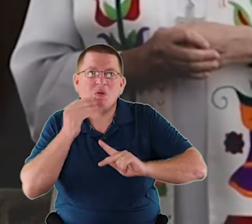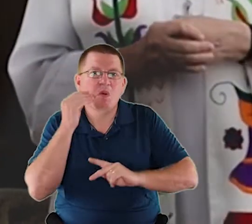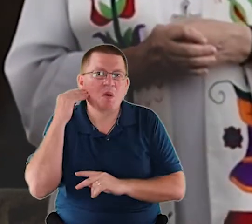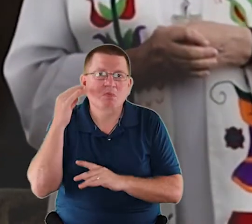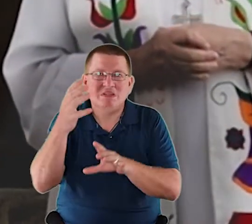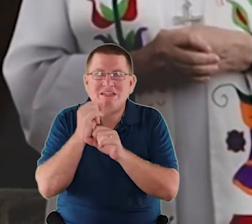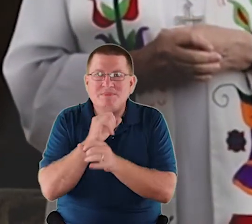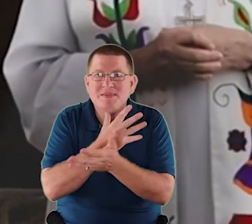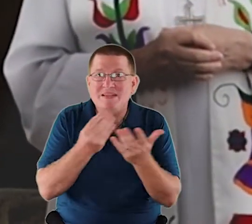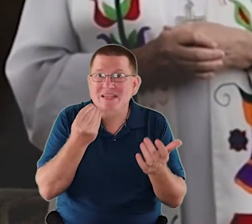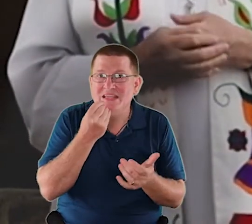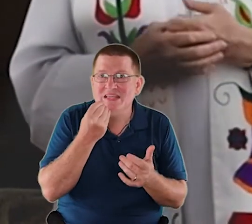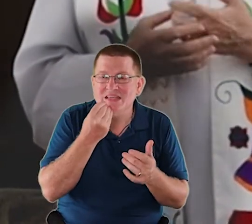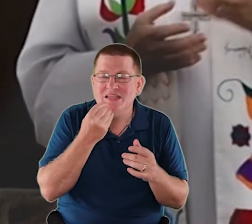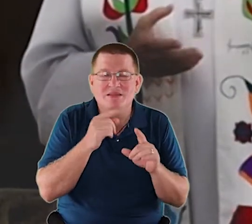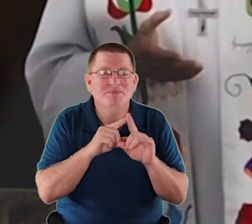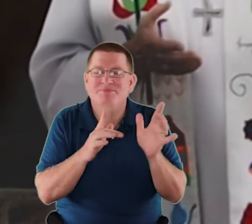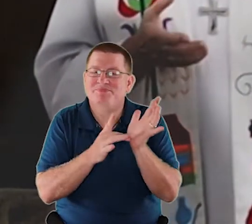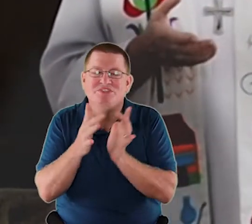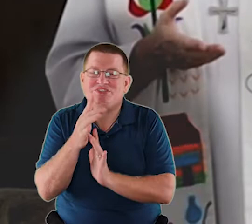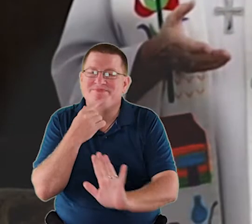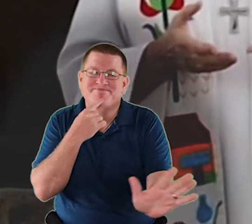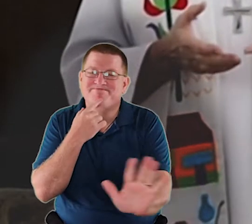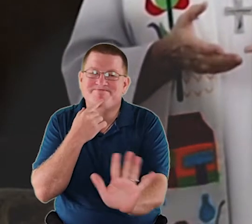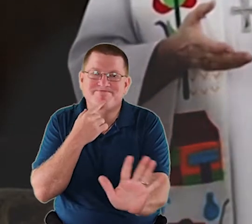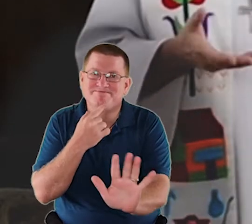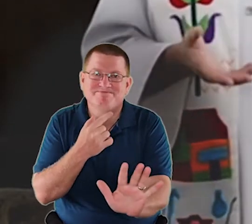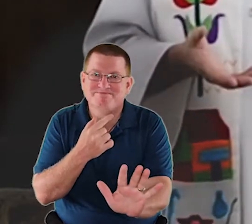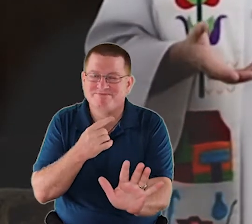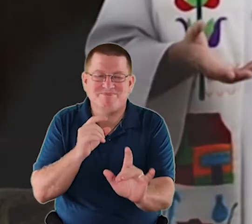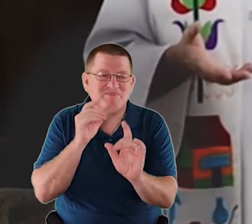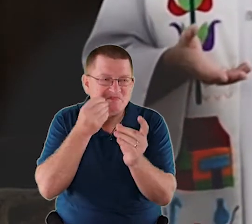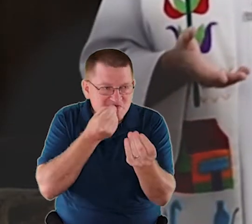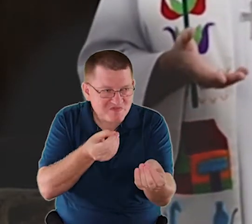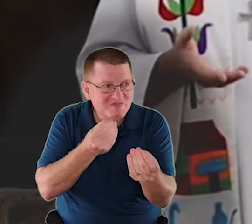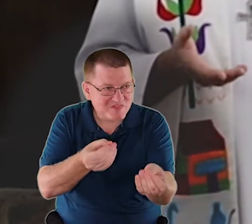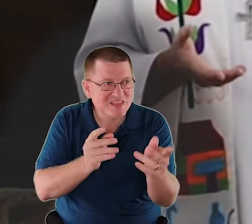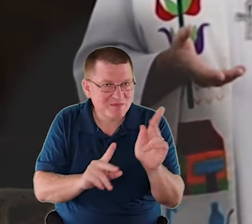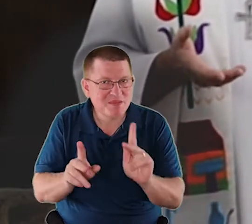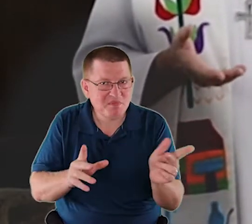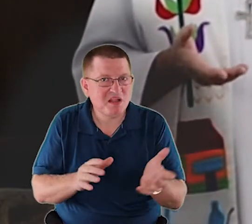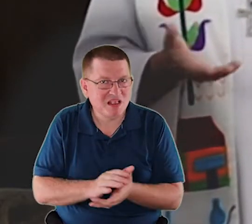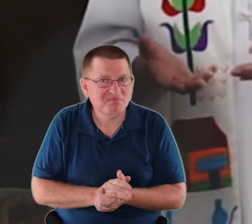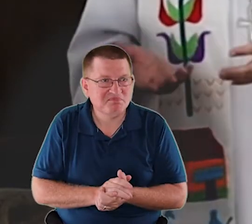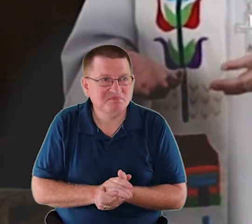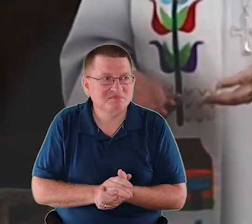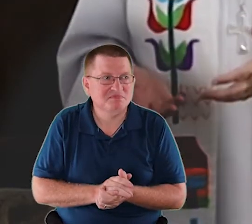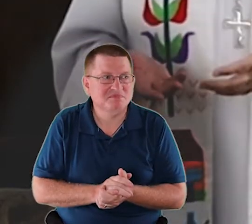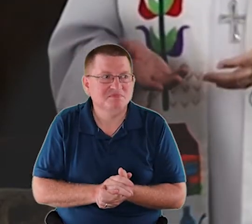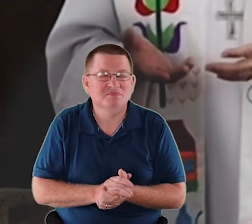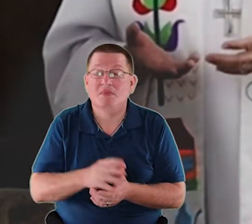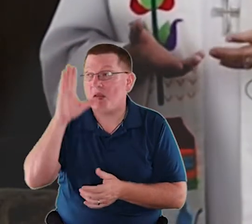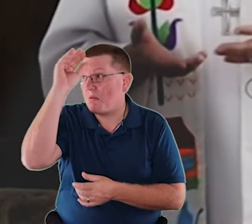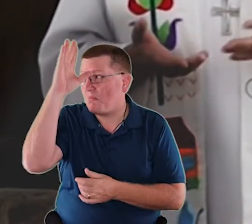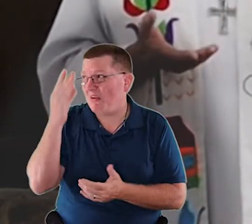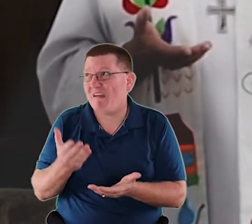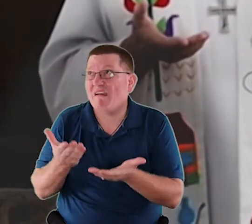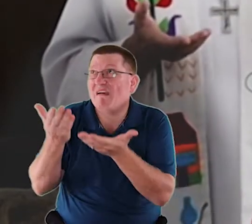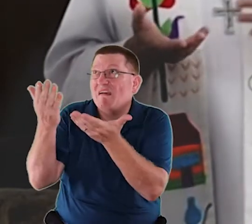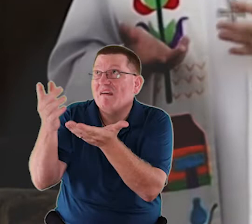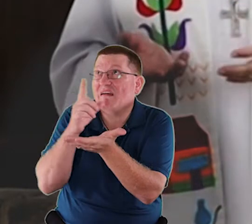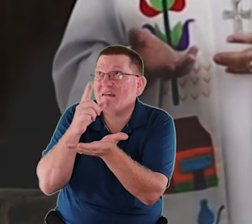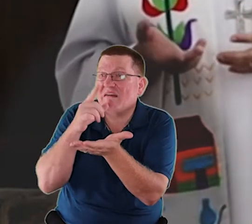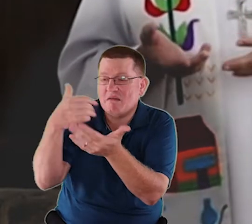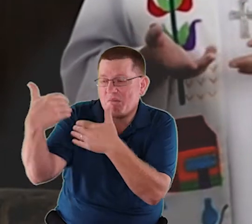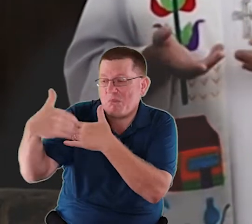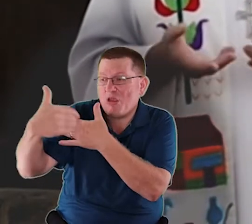so they can get something to eat. But Jesus tells the disciples to feed the people. A boy offers his lunch, some bread